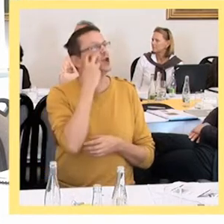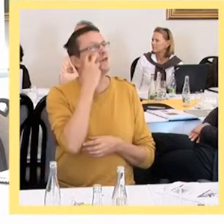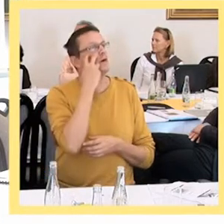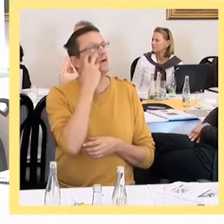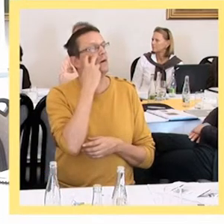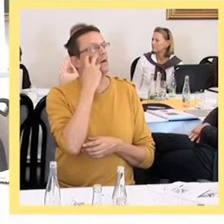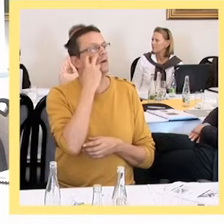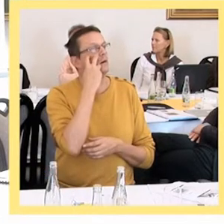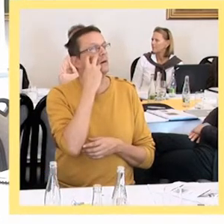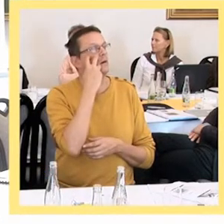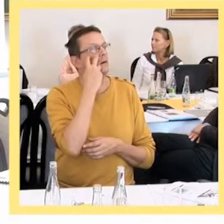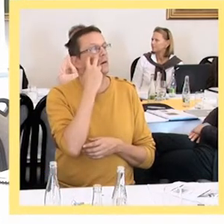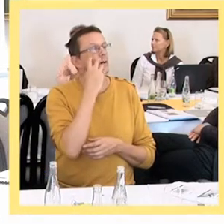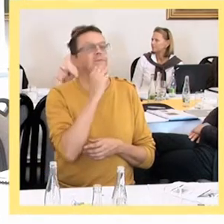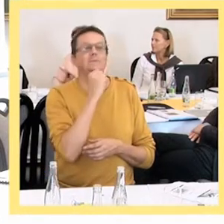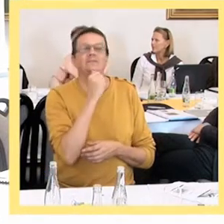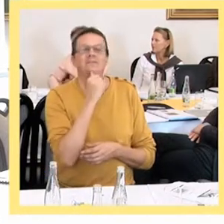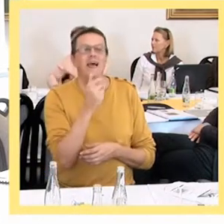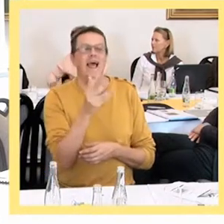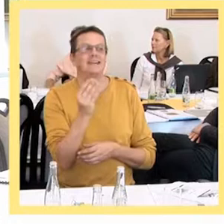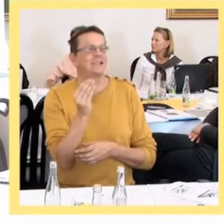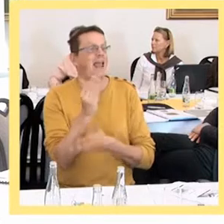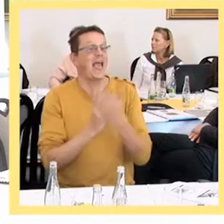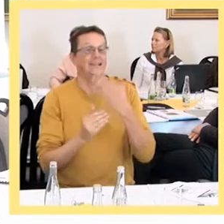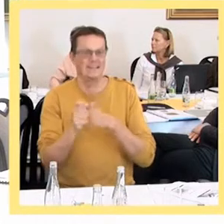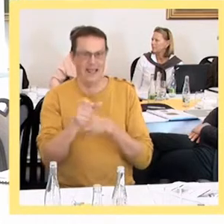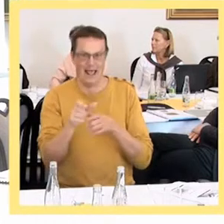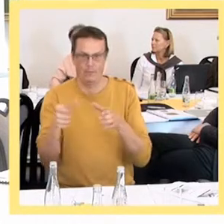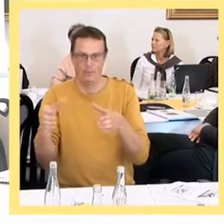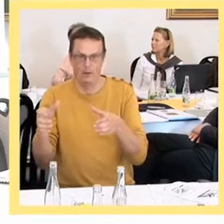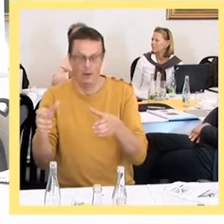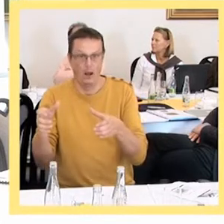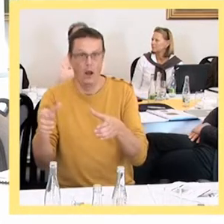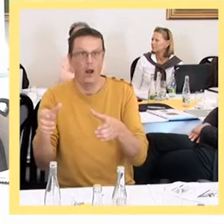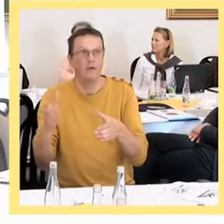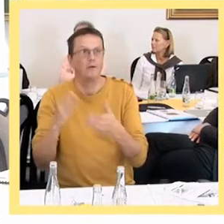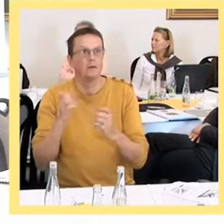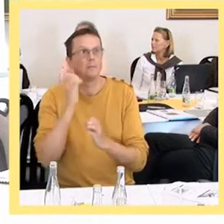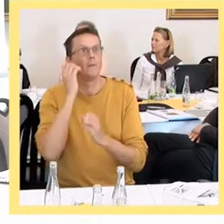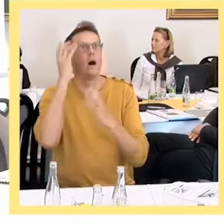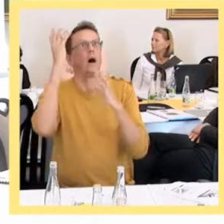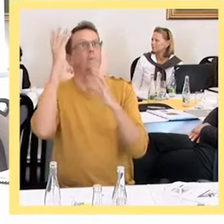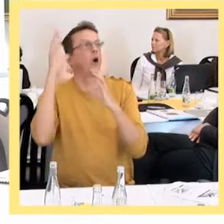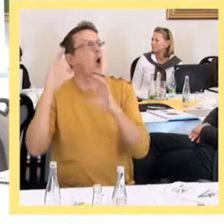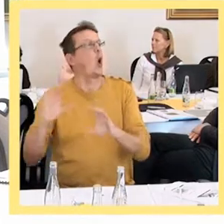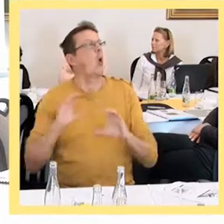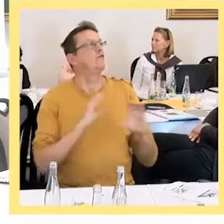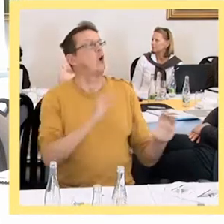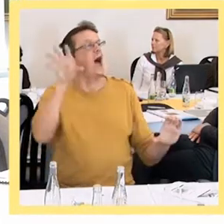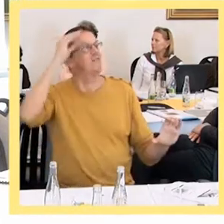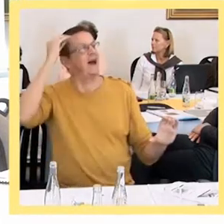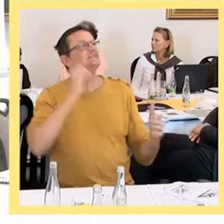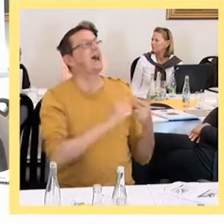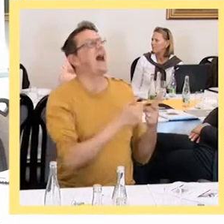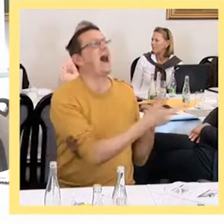was a relatively small number of disabled people, actually we can apply the learning to a number of other vulnerable groups. So we should be